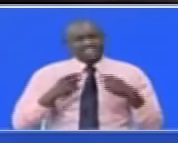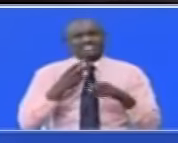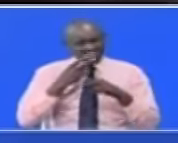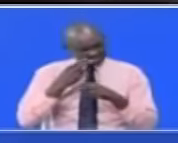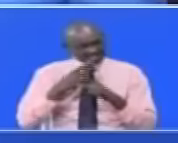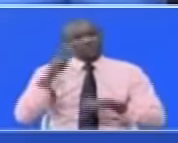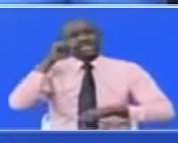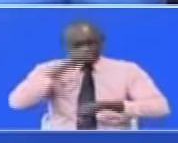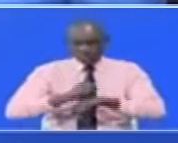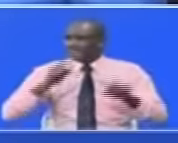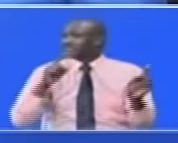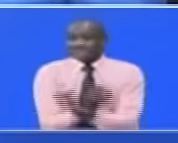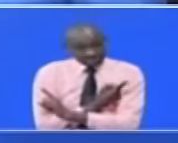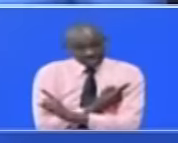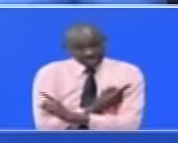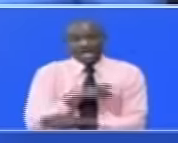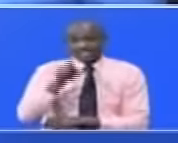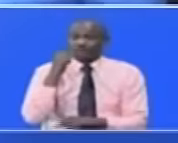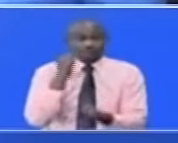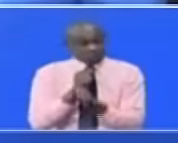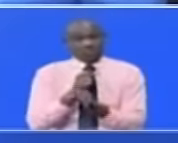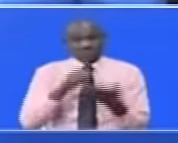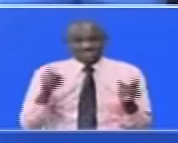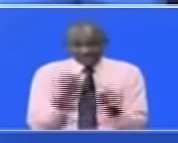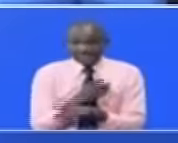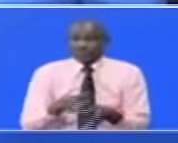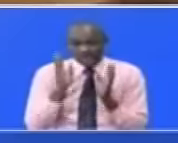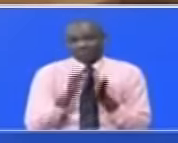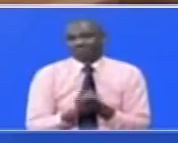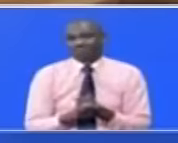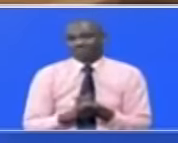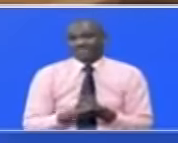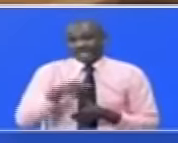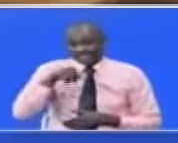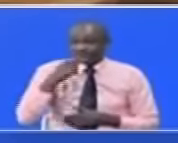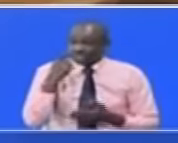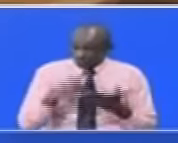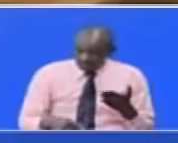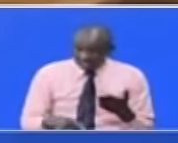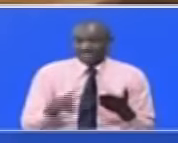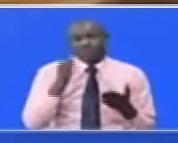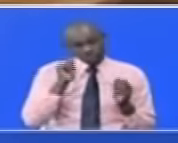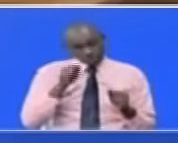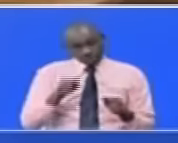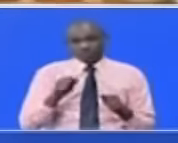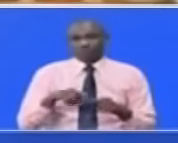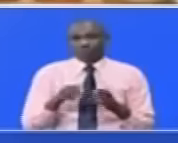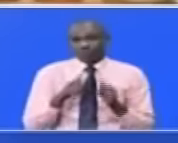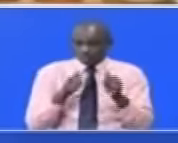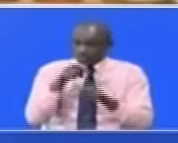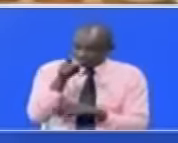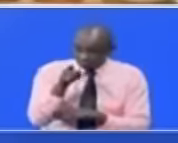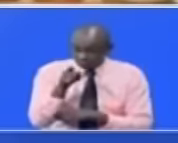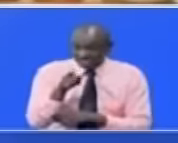different ballgame altogether from what she had been used to in primary school. For starters, there was nobody to follow her around.